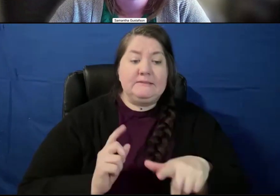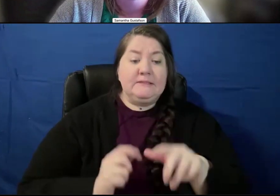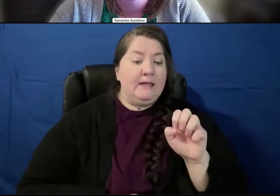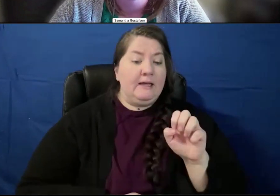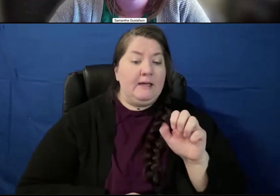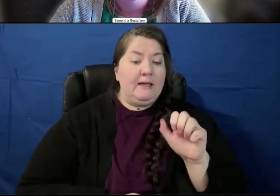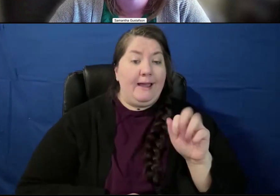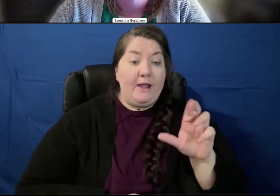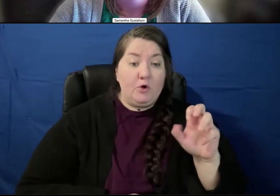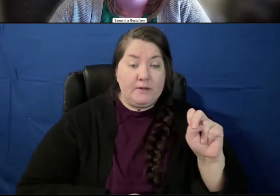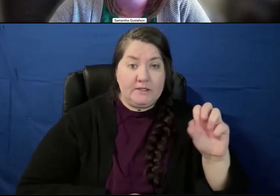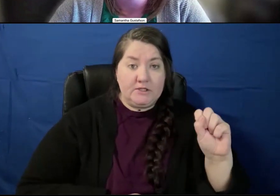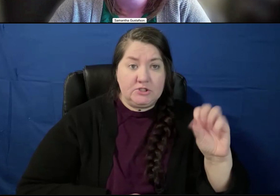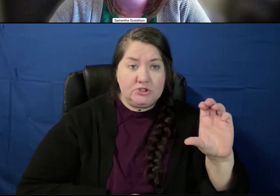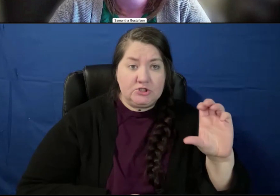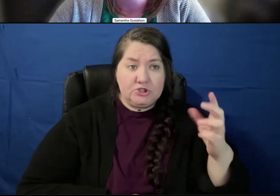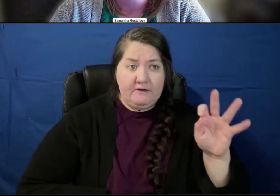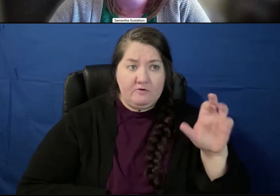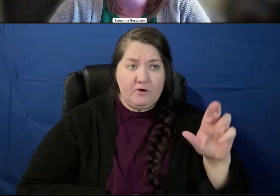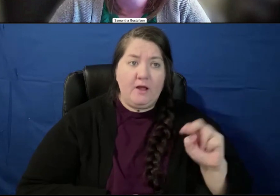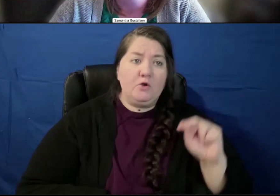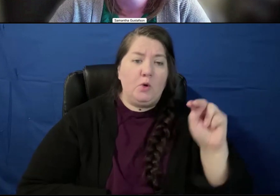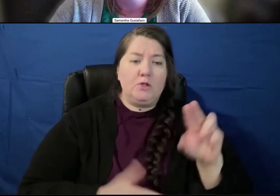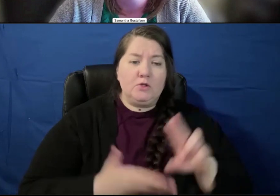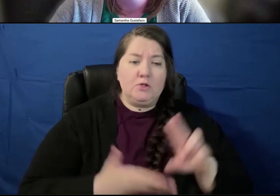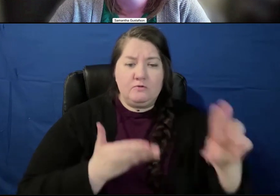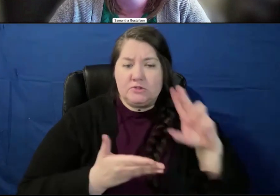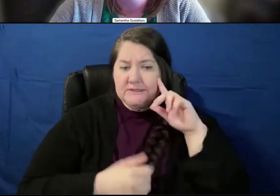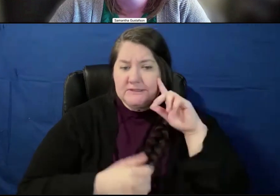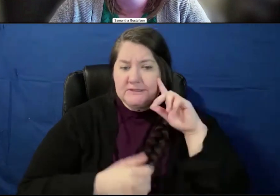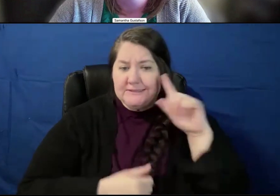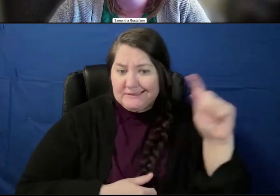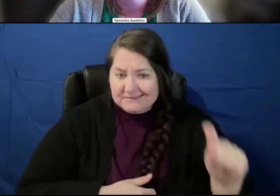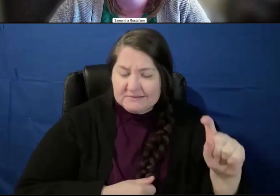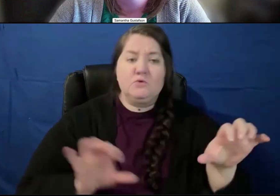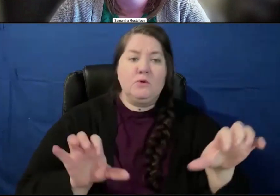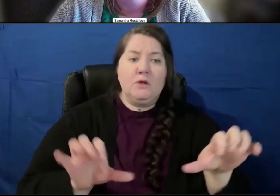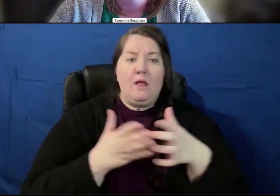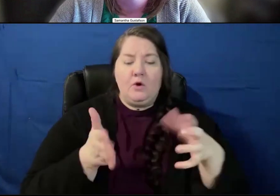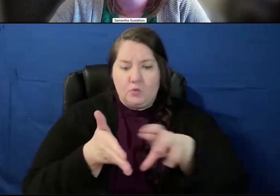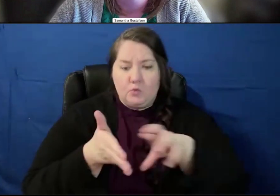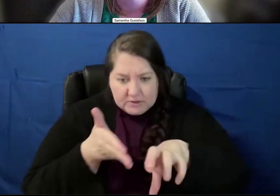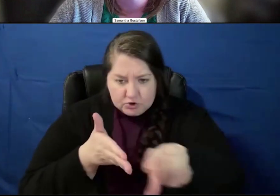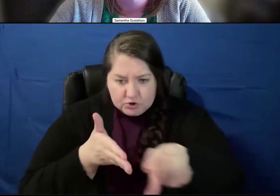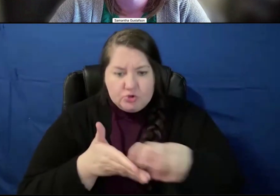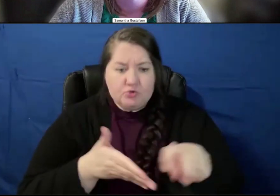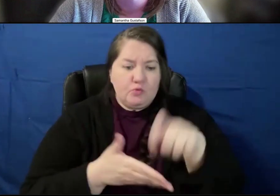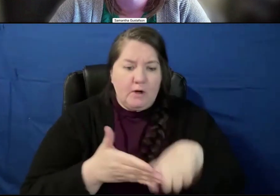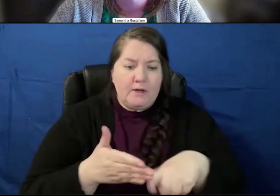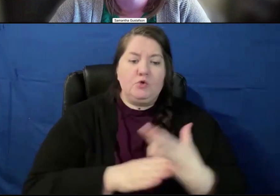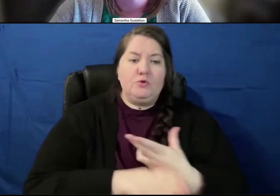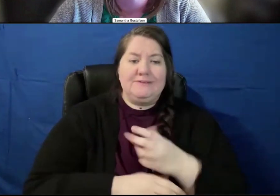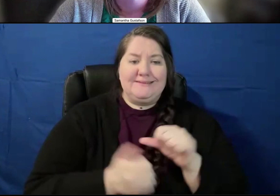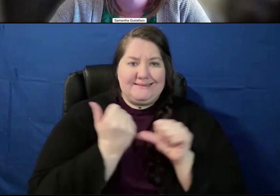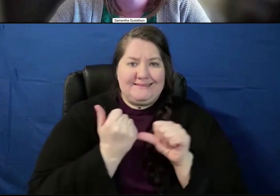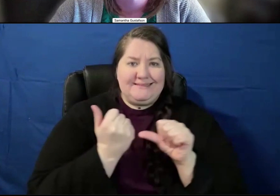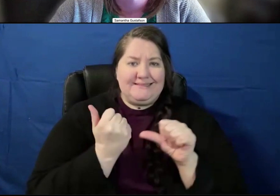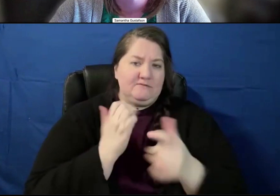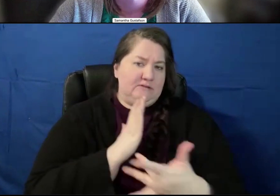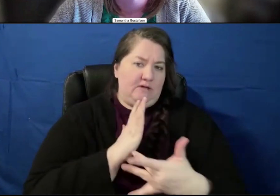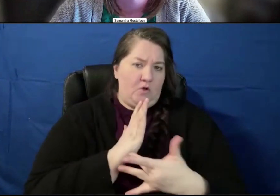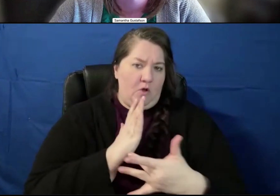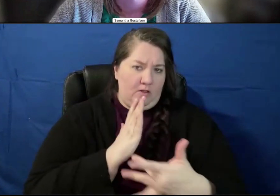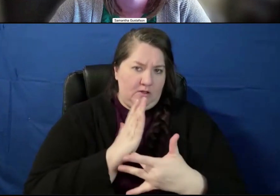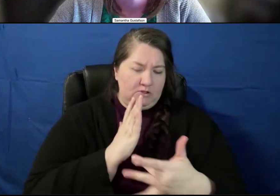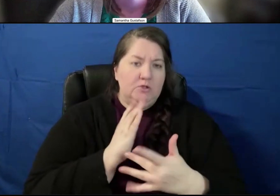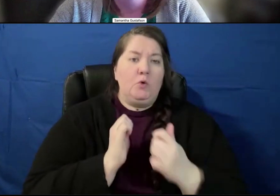doing a lot of research and writing about using assistive technology for children with special